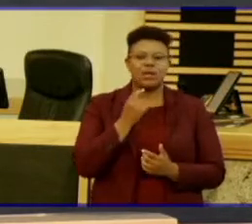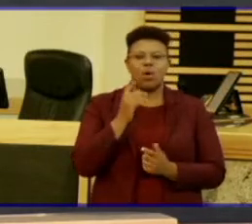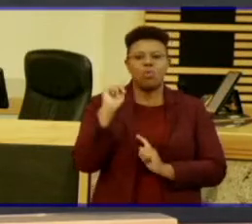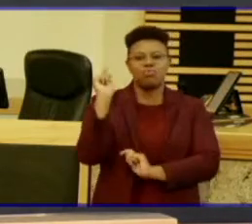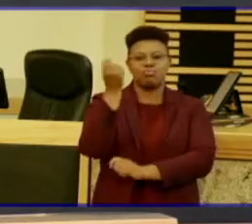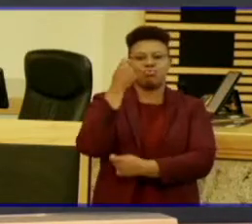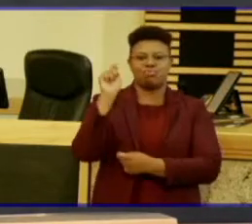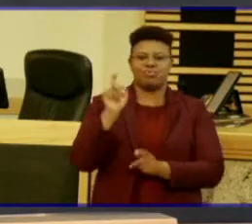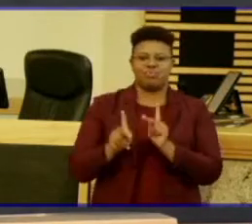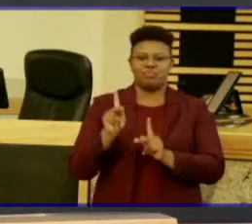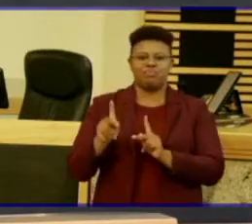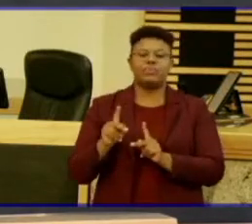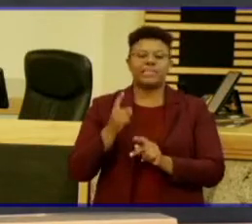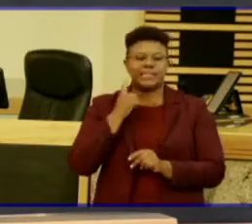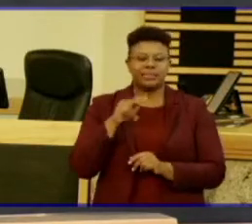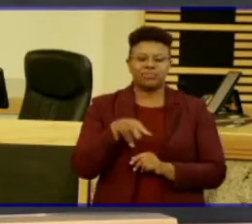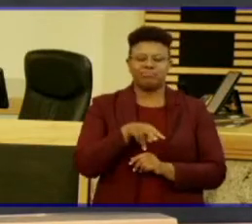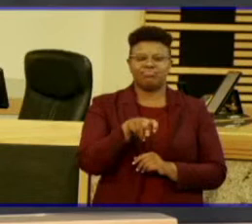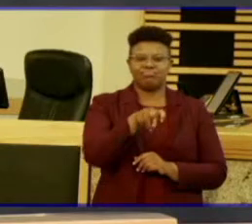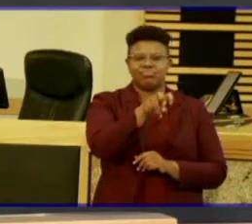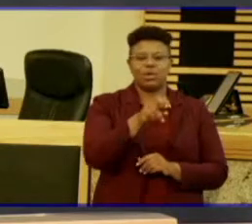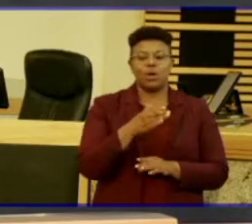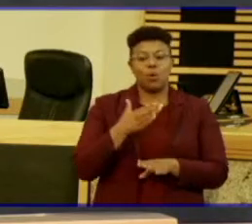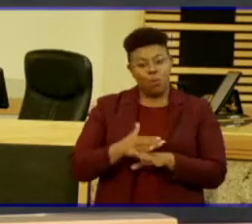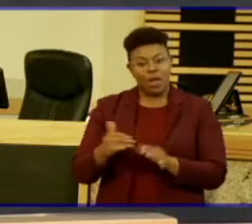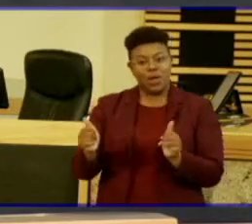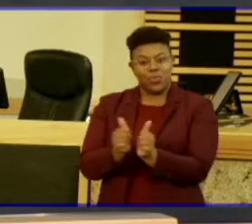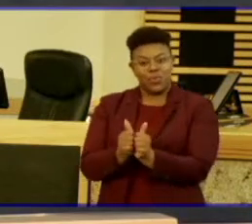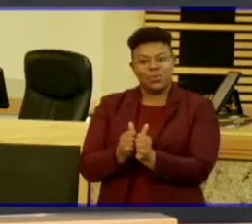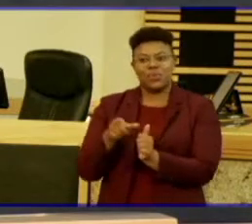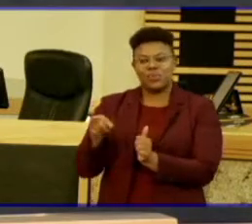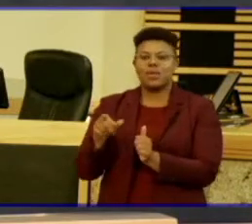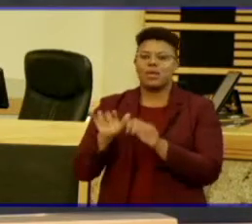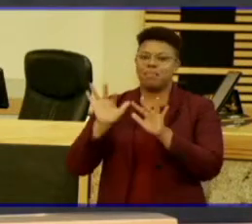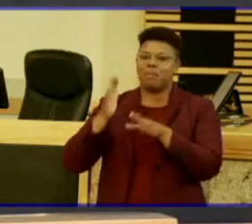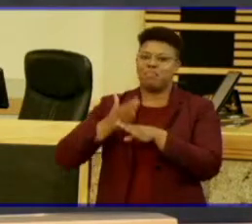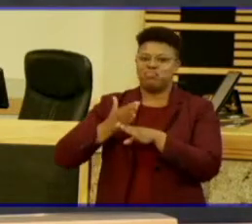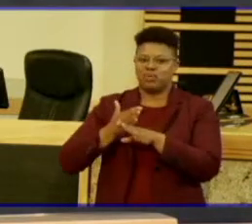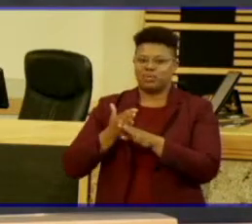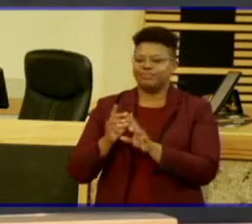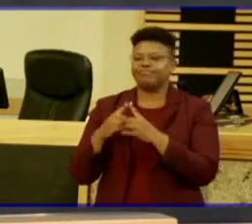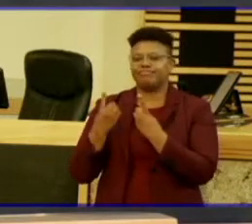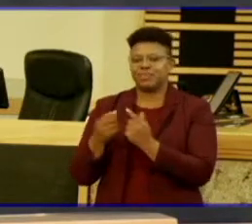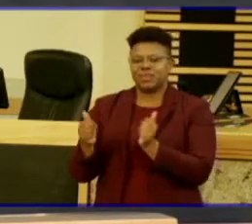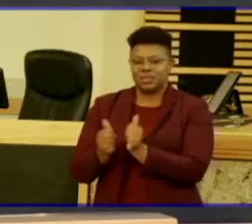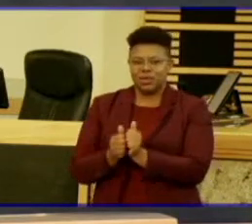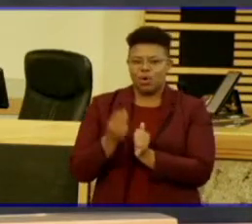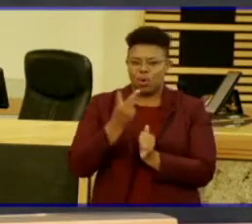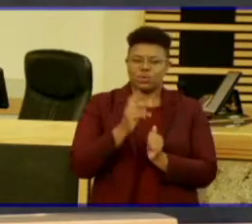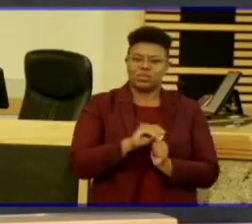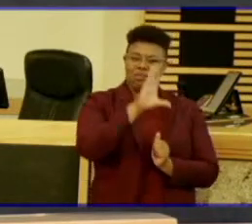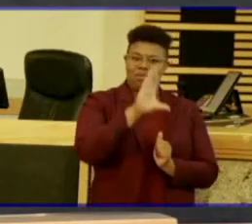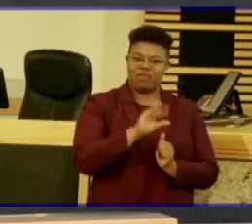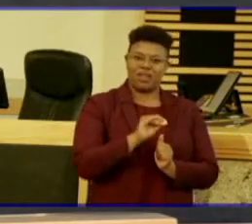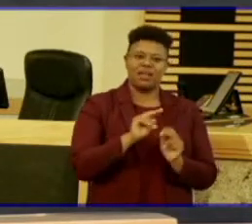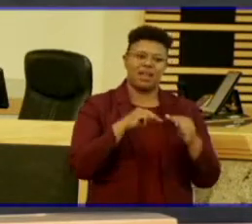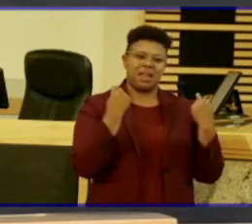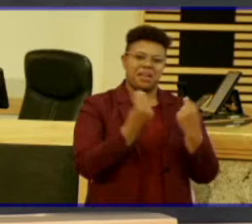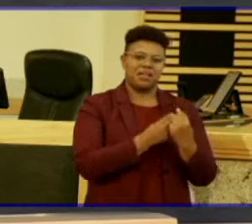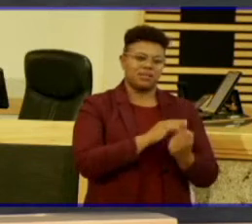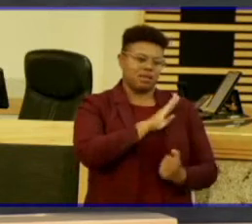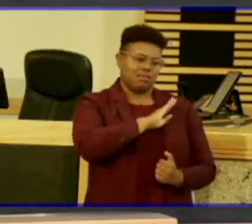basezilalini. Through our partnership with the National Department of Public Works and Infrastructure and the South African National Defence Force, we have